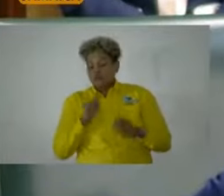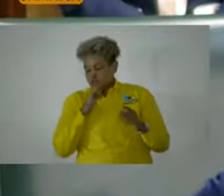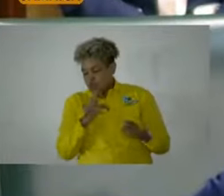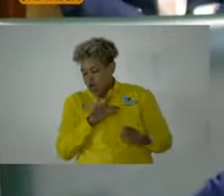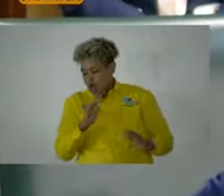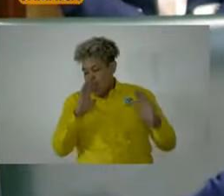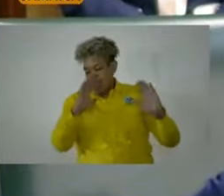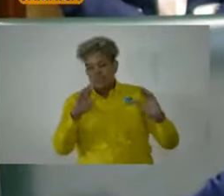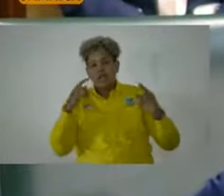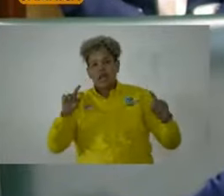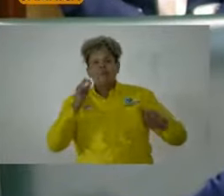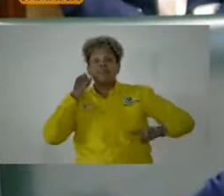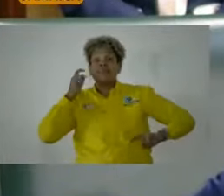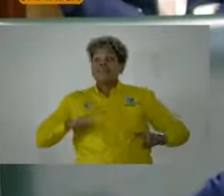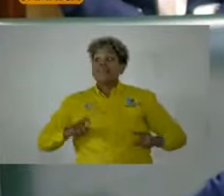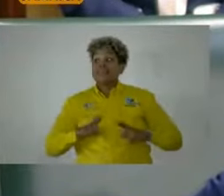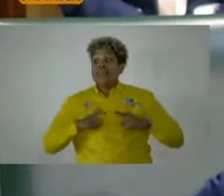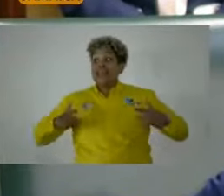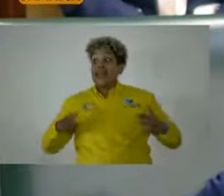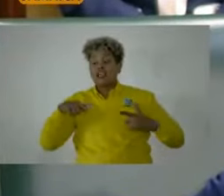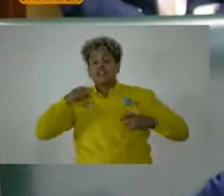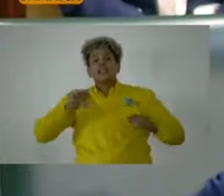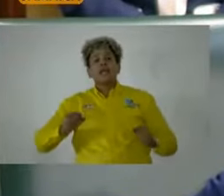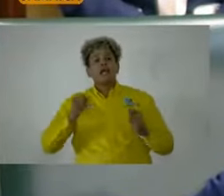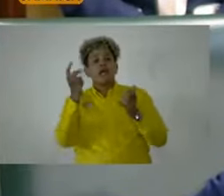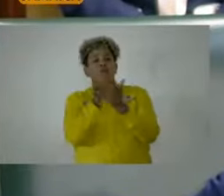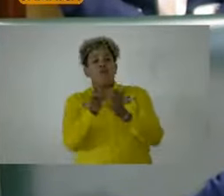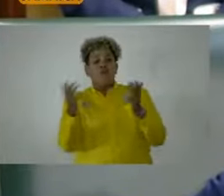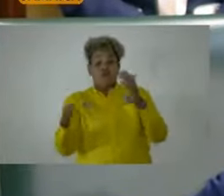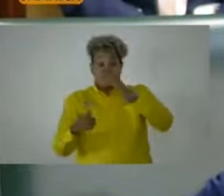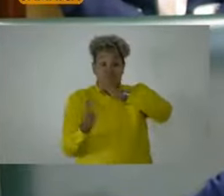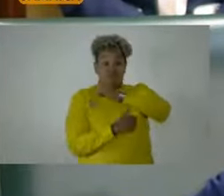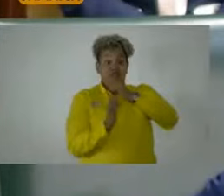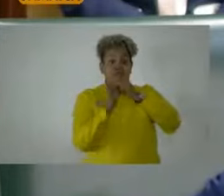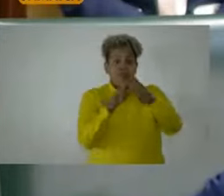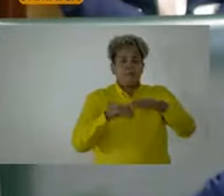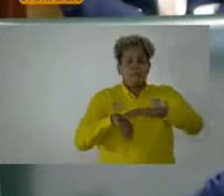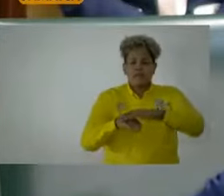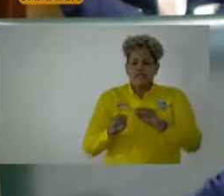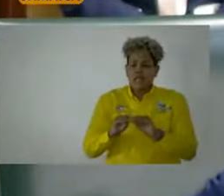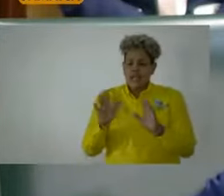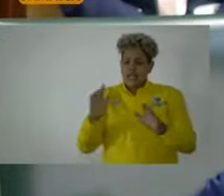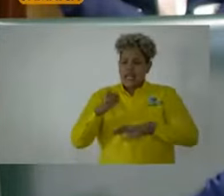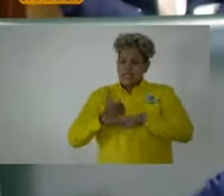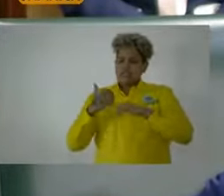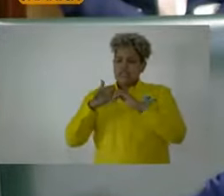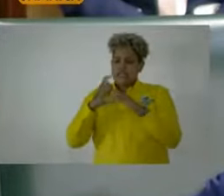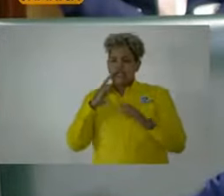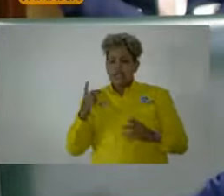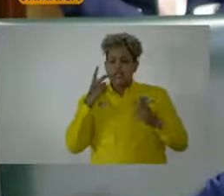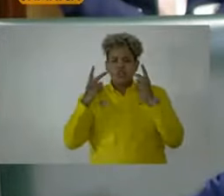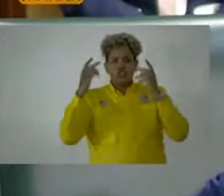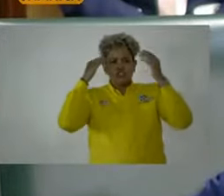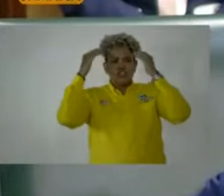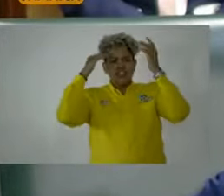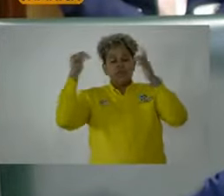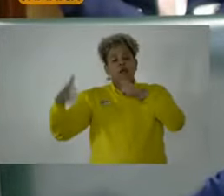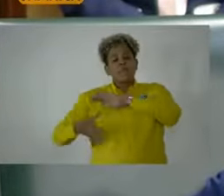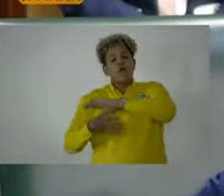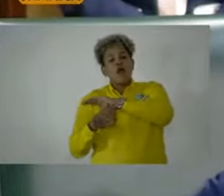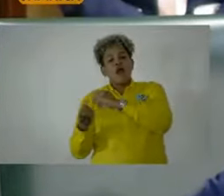HART. And if the need is larger, then it can be approved on the basis of some clear, established, and transparent